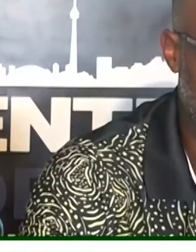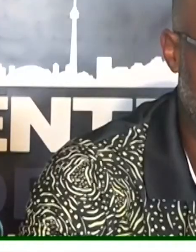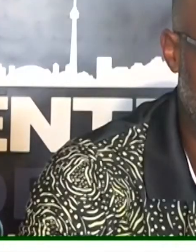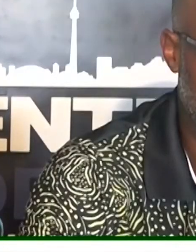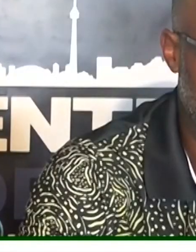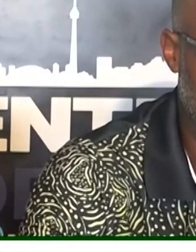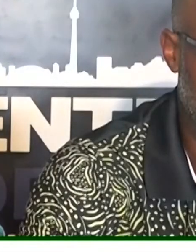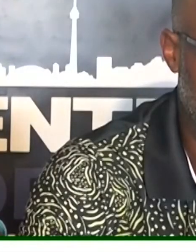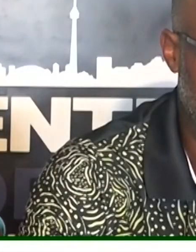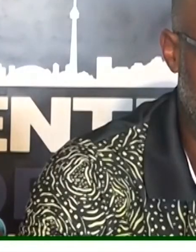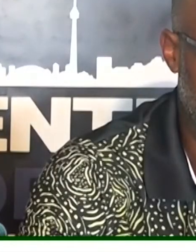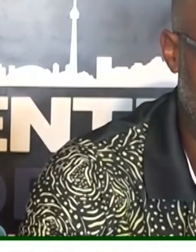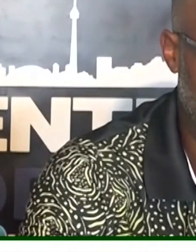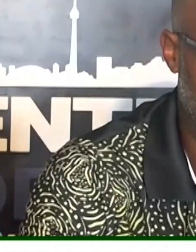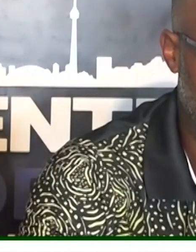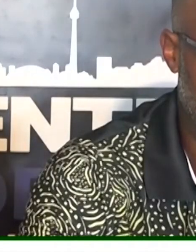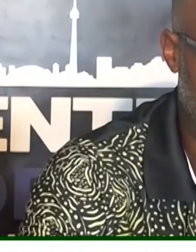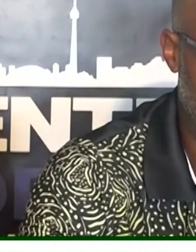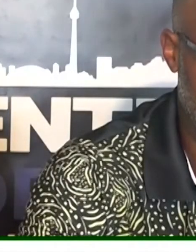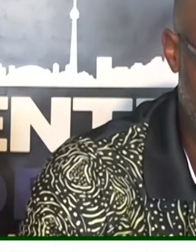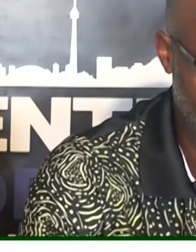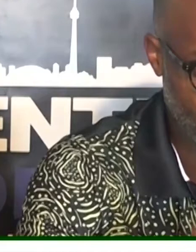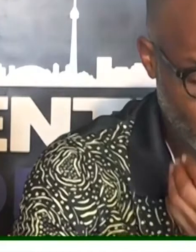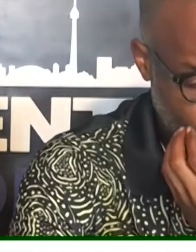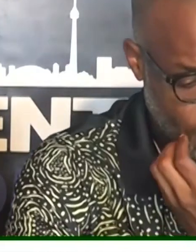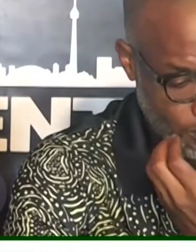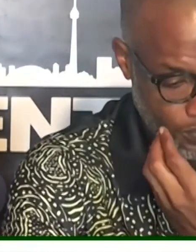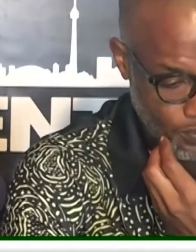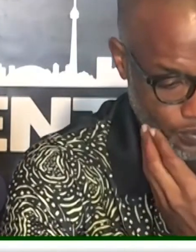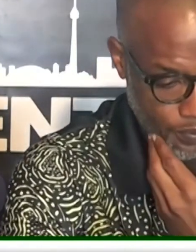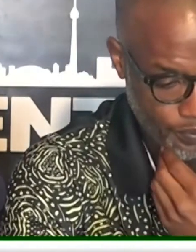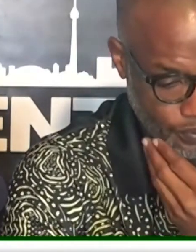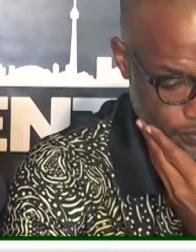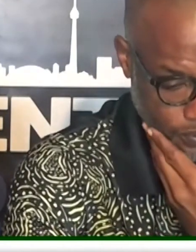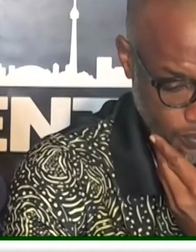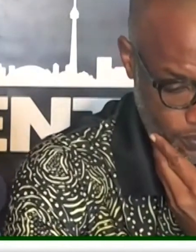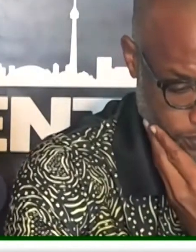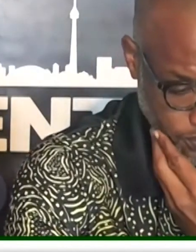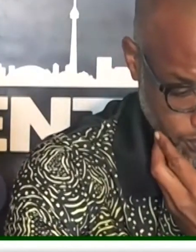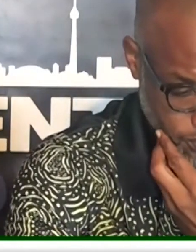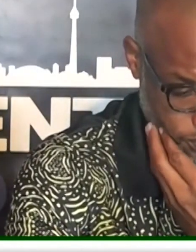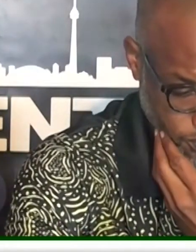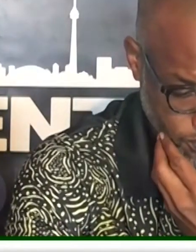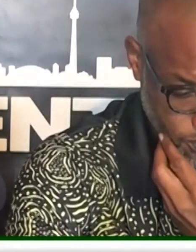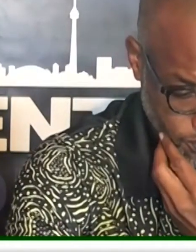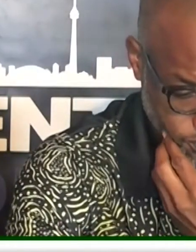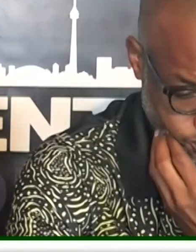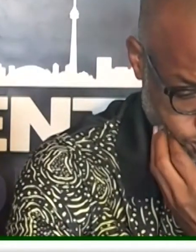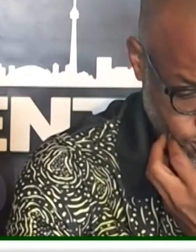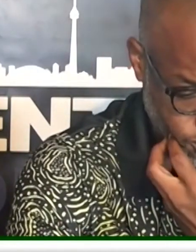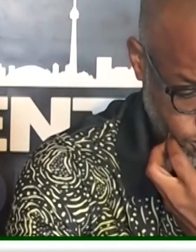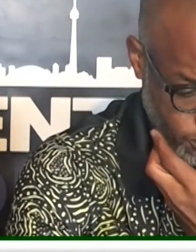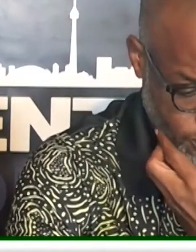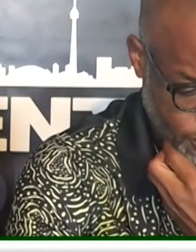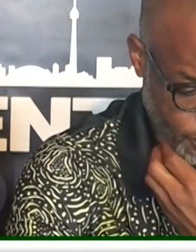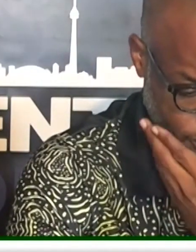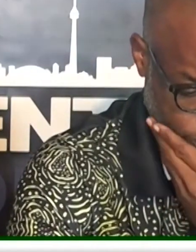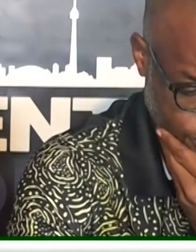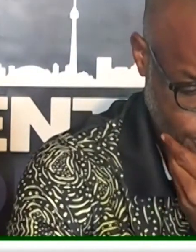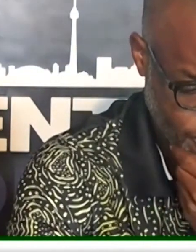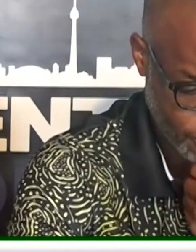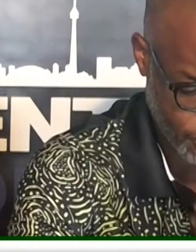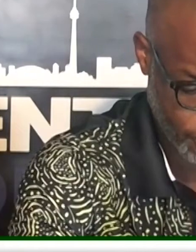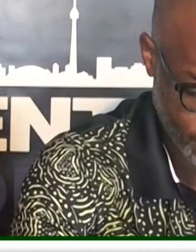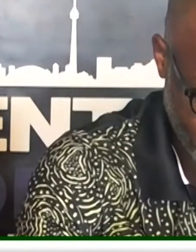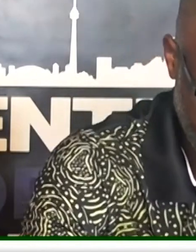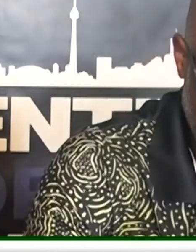In beach wrestling, especially, they have 4 divisions in the categories in the seniors, 70, 80, 90,